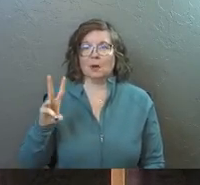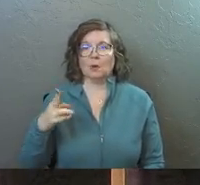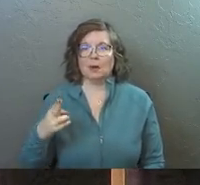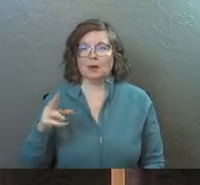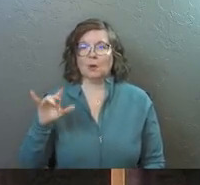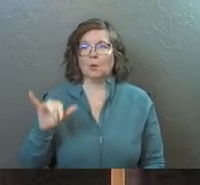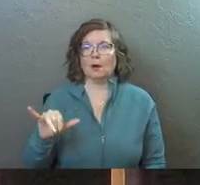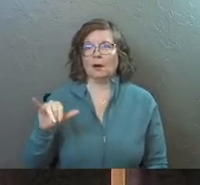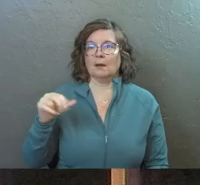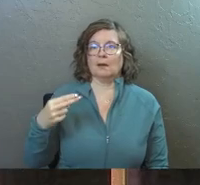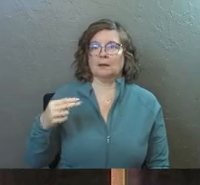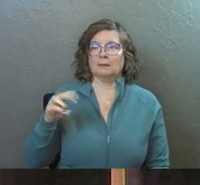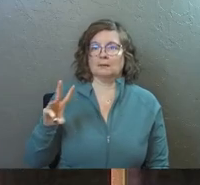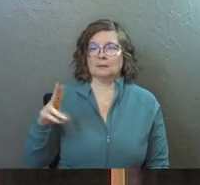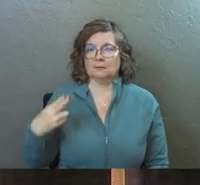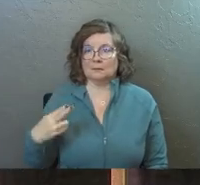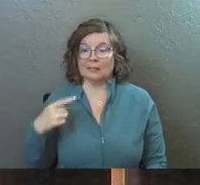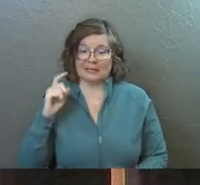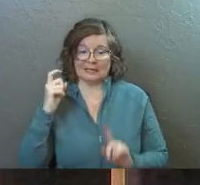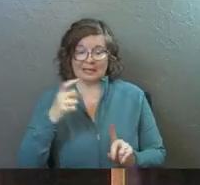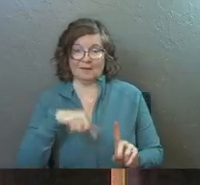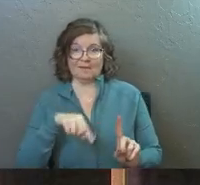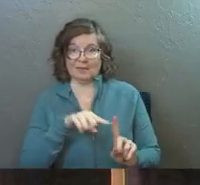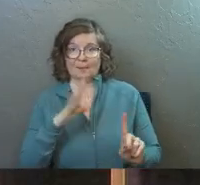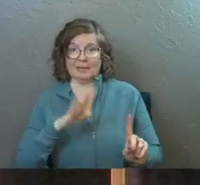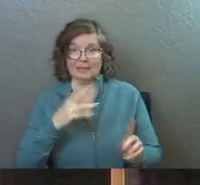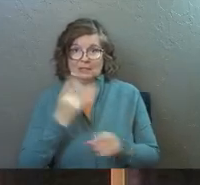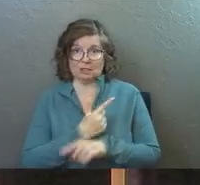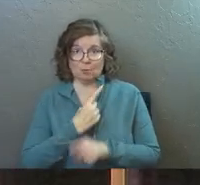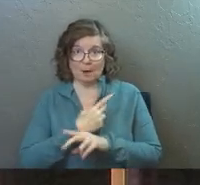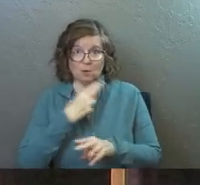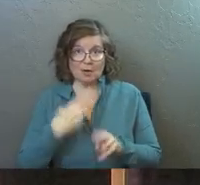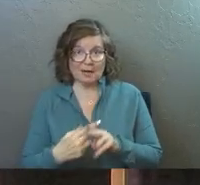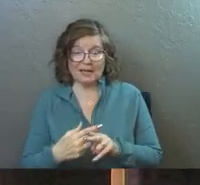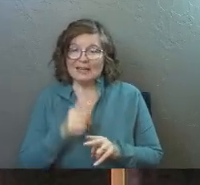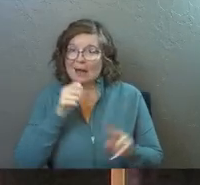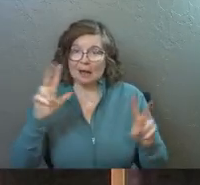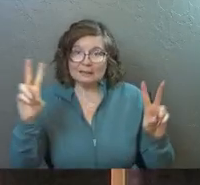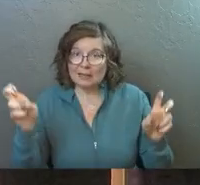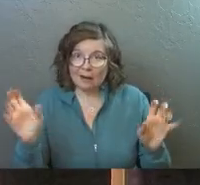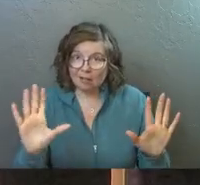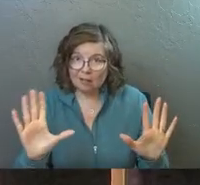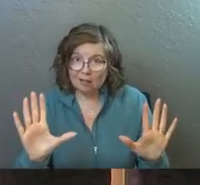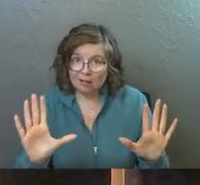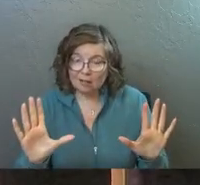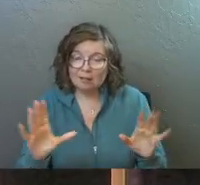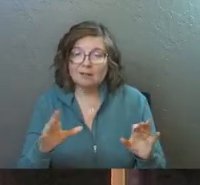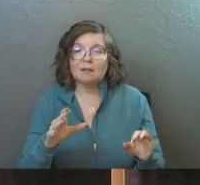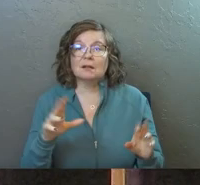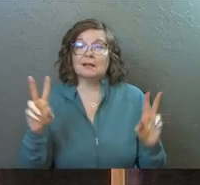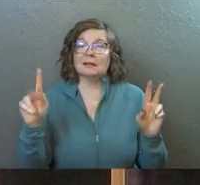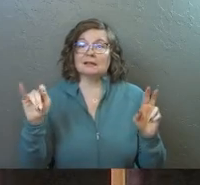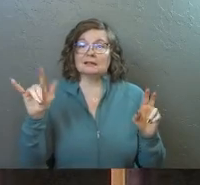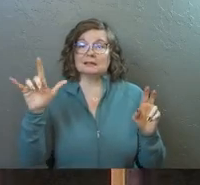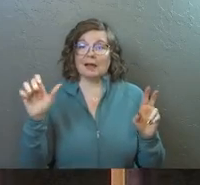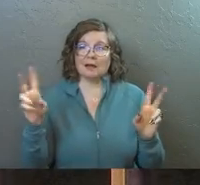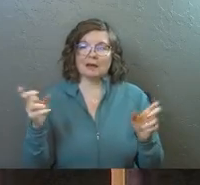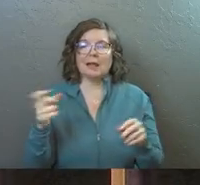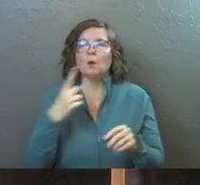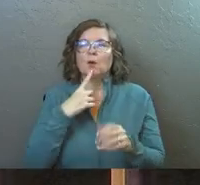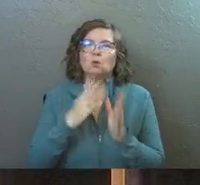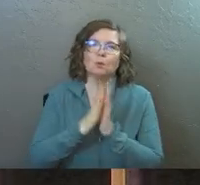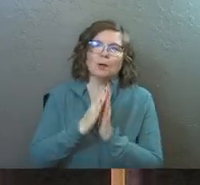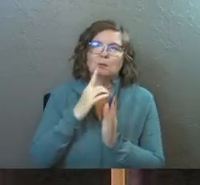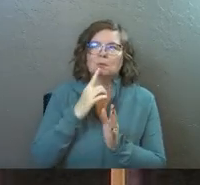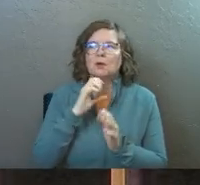Yahweh, Y-H-W-H. He gives him his proper name, not a title here. So the titles of God, like when